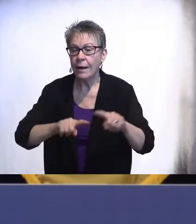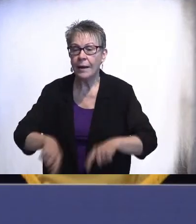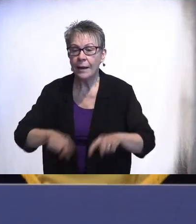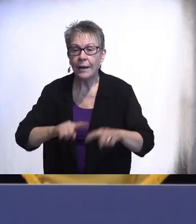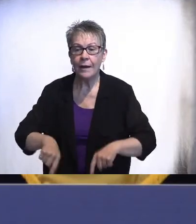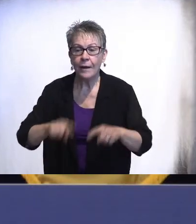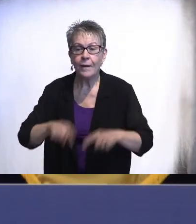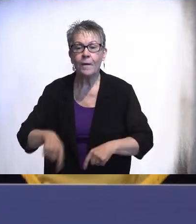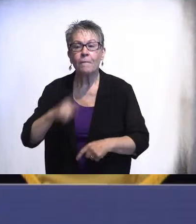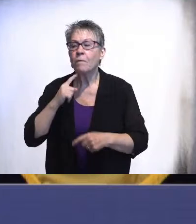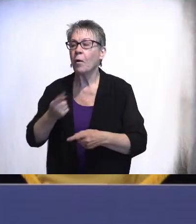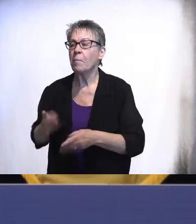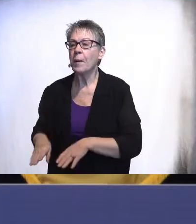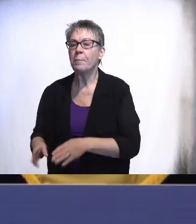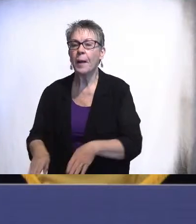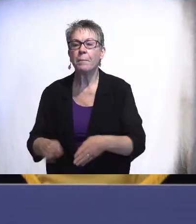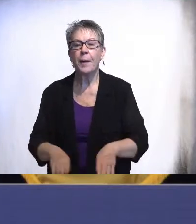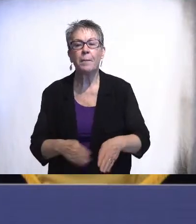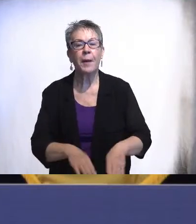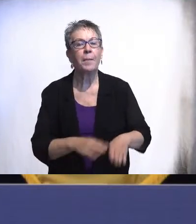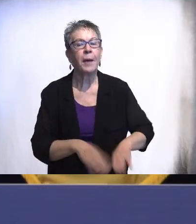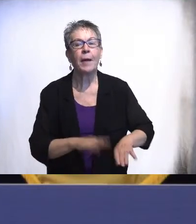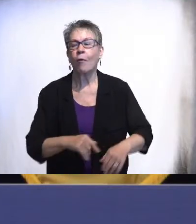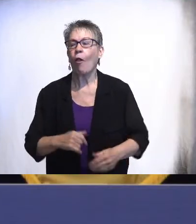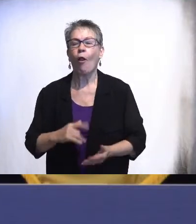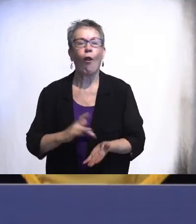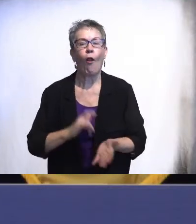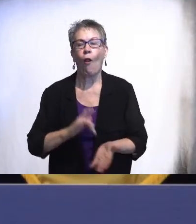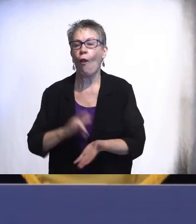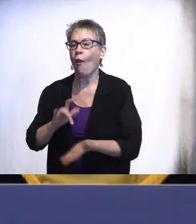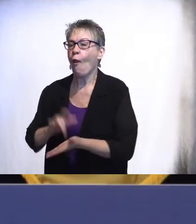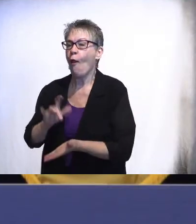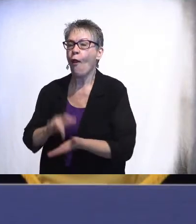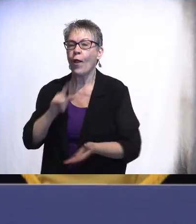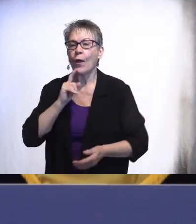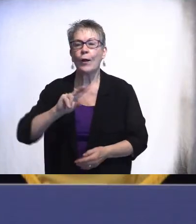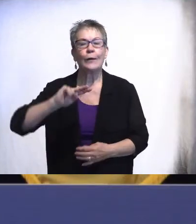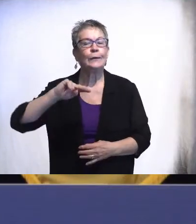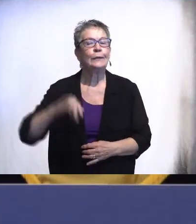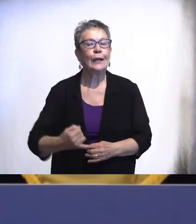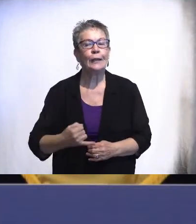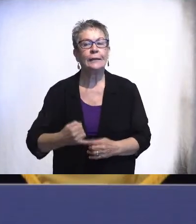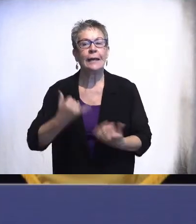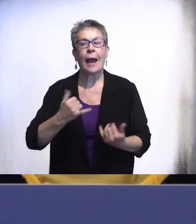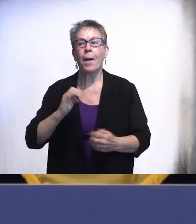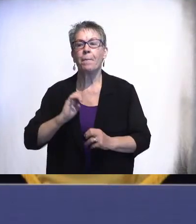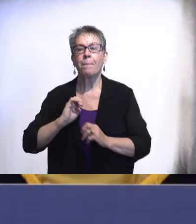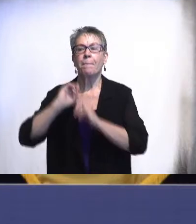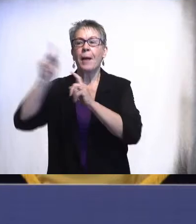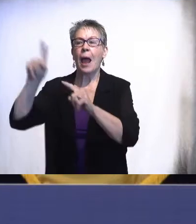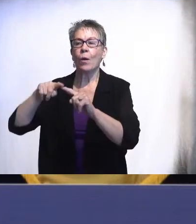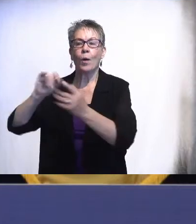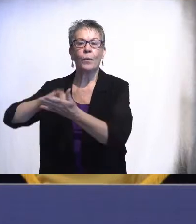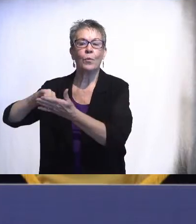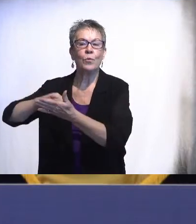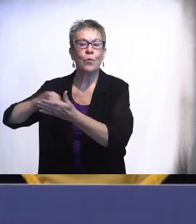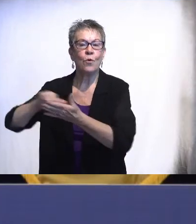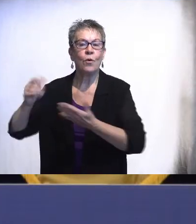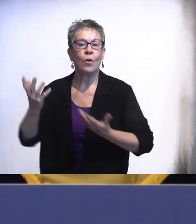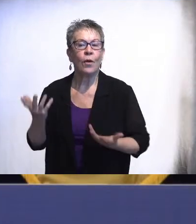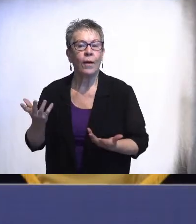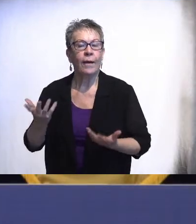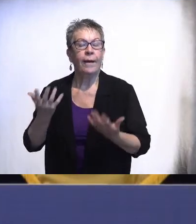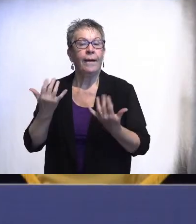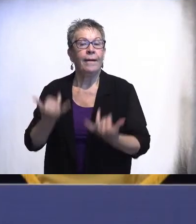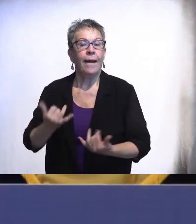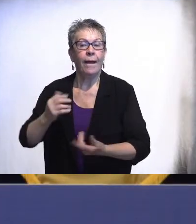Meadowlands or in their car online, and going back to New York. That presumably a good amount of that traffic will cease. That does not mean that